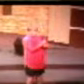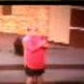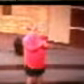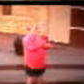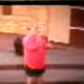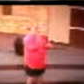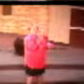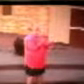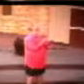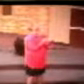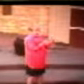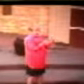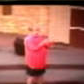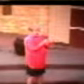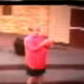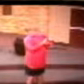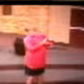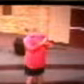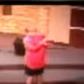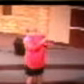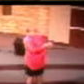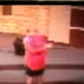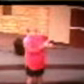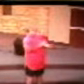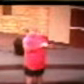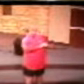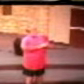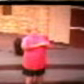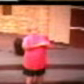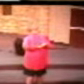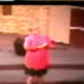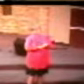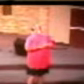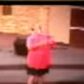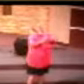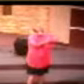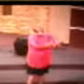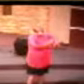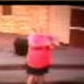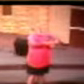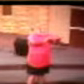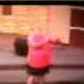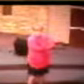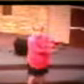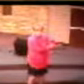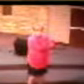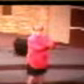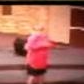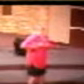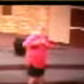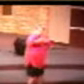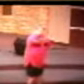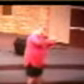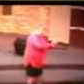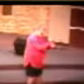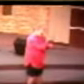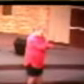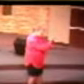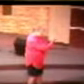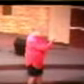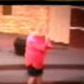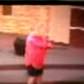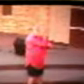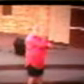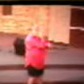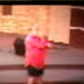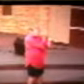Kind of a nice setting, Sunday drive out to church. It's a commuter church, or people live further out in the country and drive into the little town. It's mostly a commuter church. Not a lot